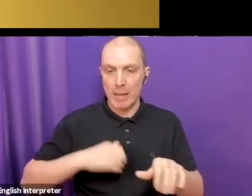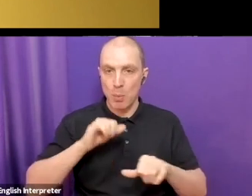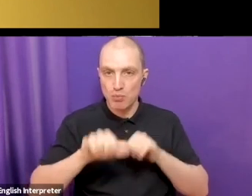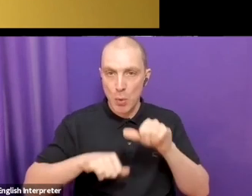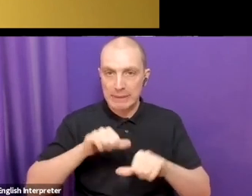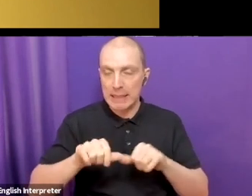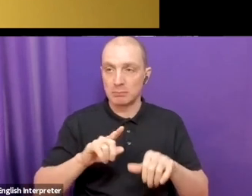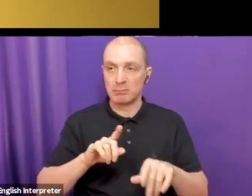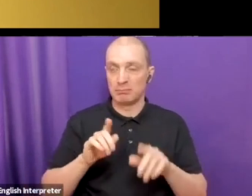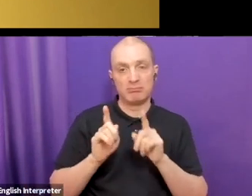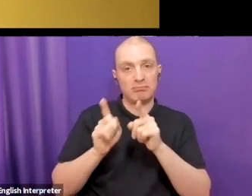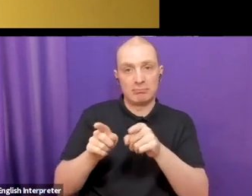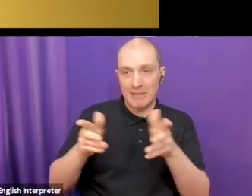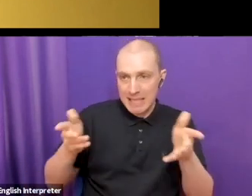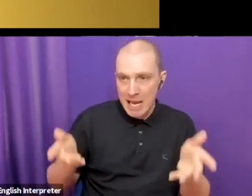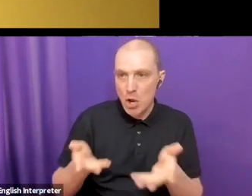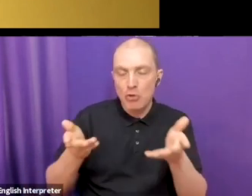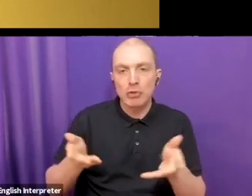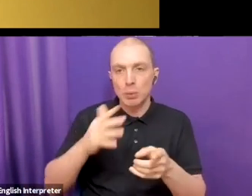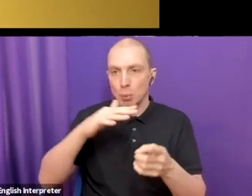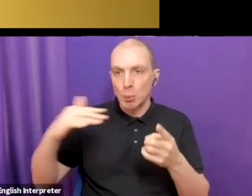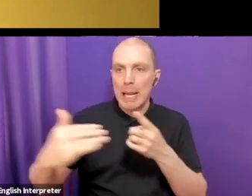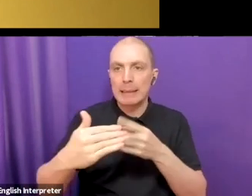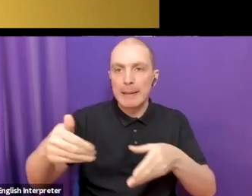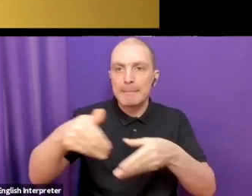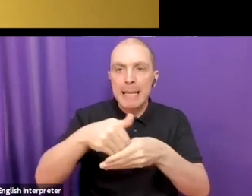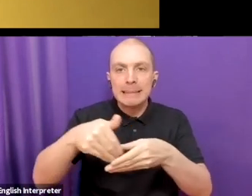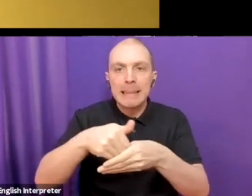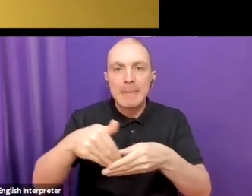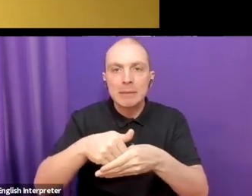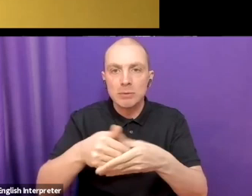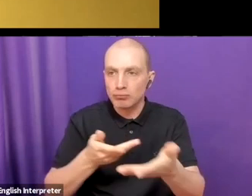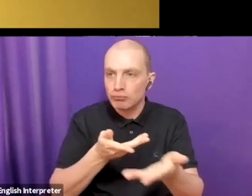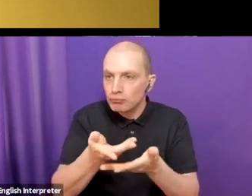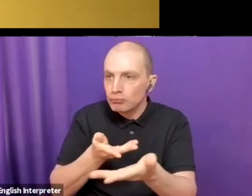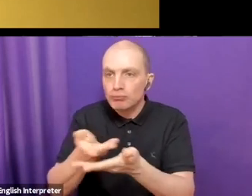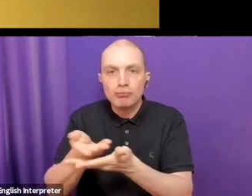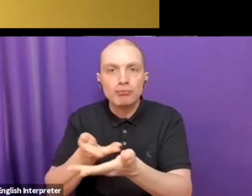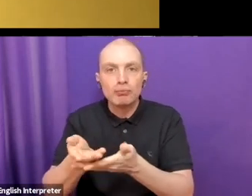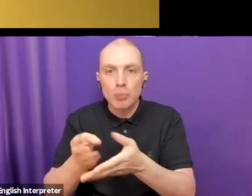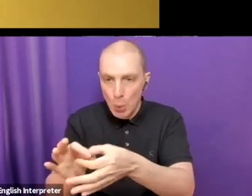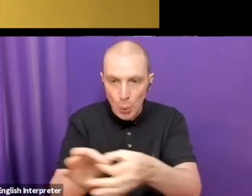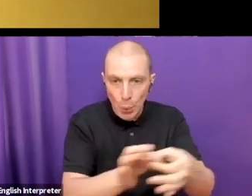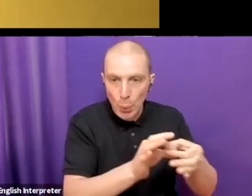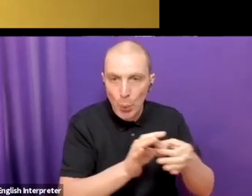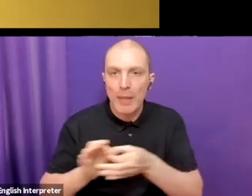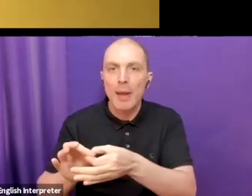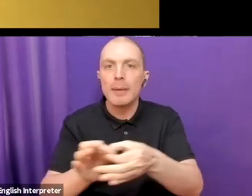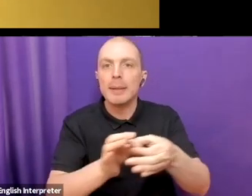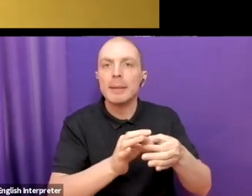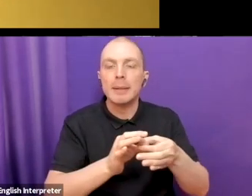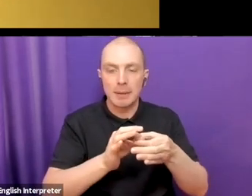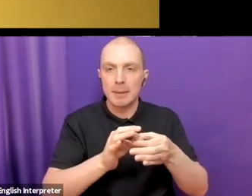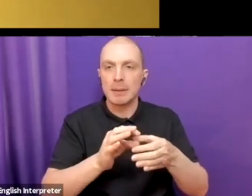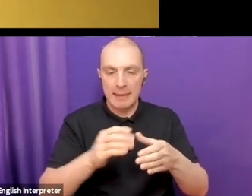civil society participation and to engage in the dialogue within the process and to encourage the